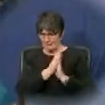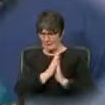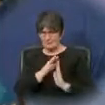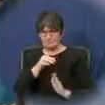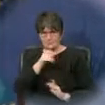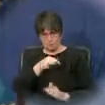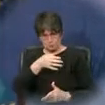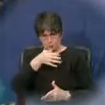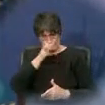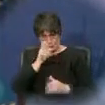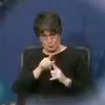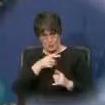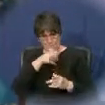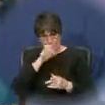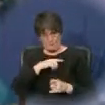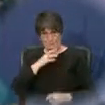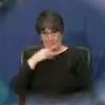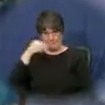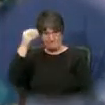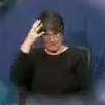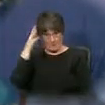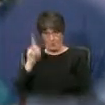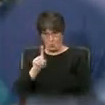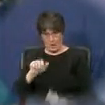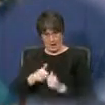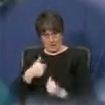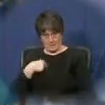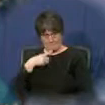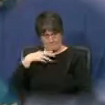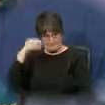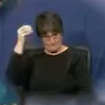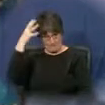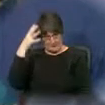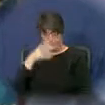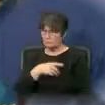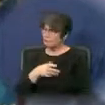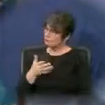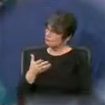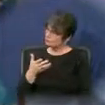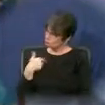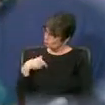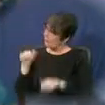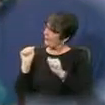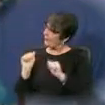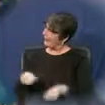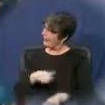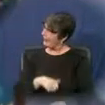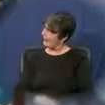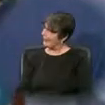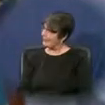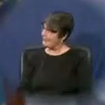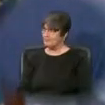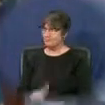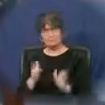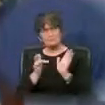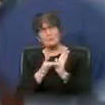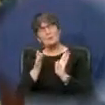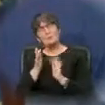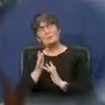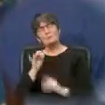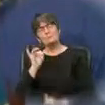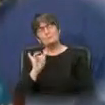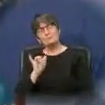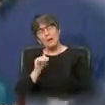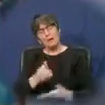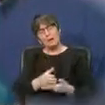be baptized with the baptism with which I am baptized?" They said to him, "We can." Jesus said to them,